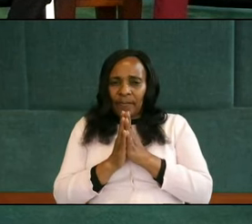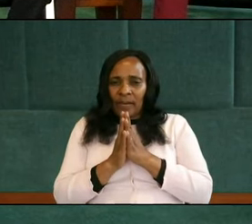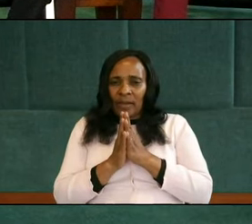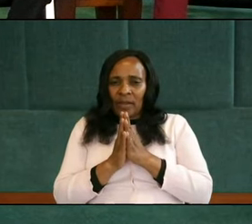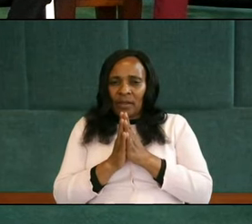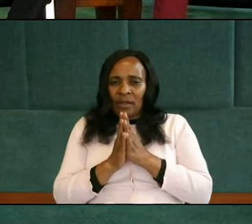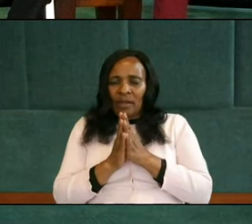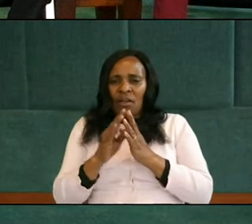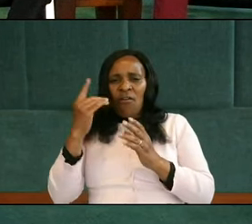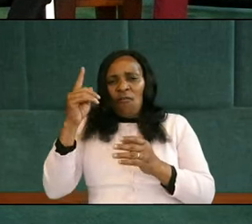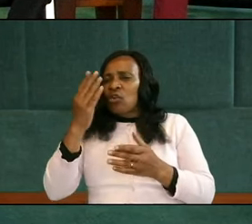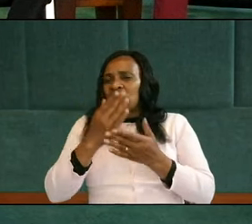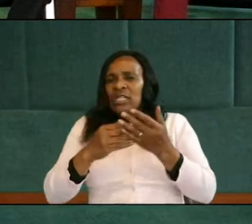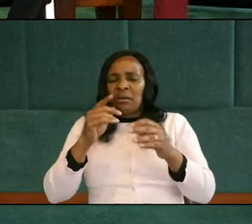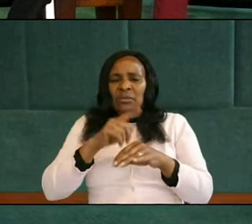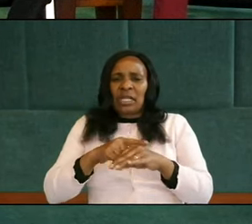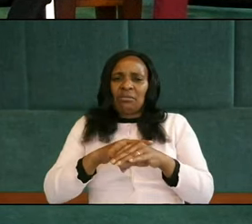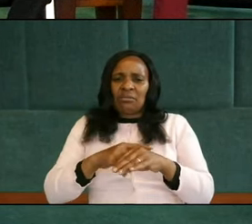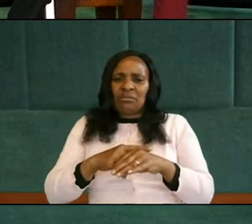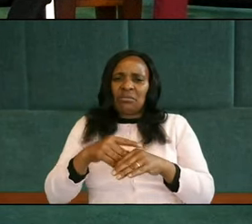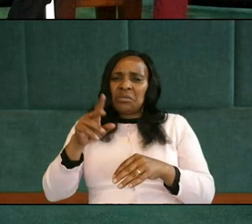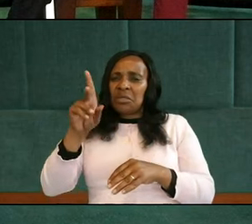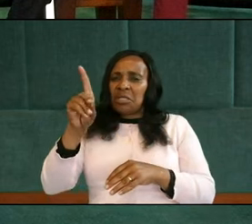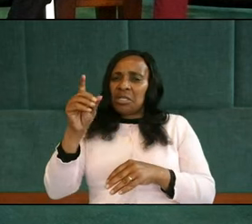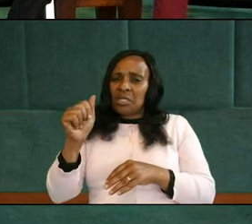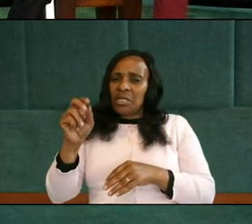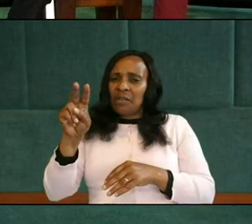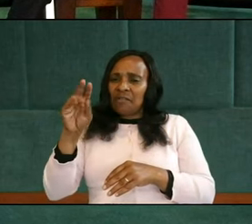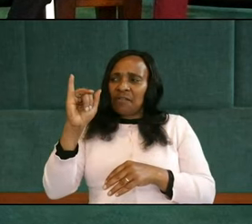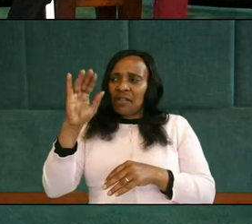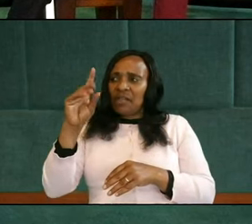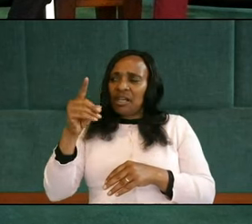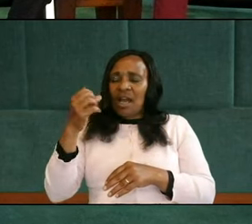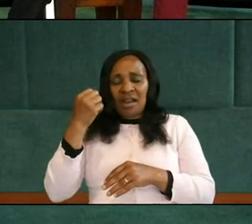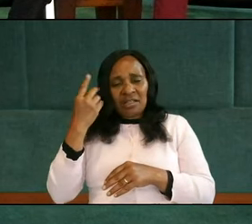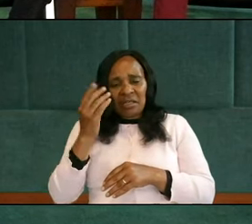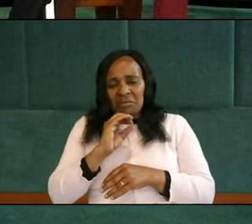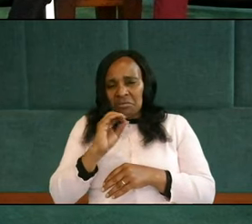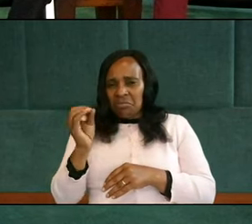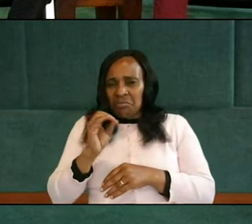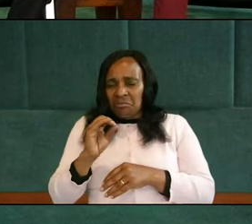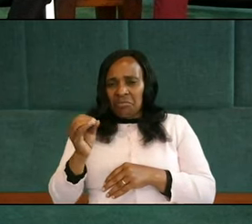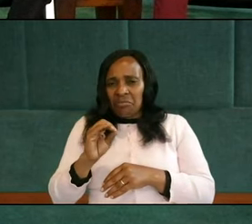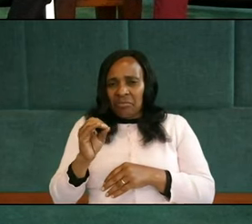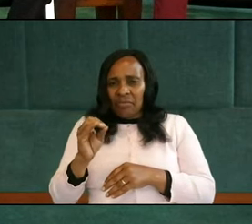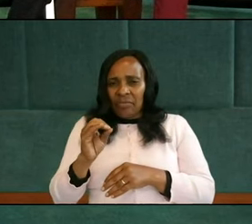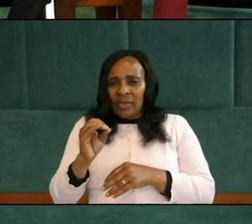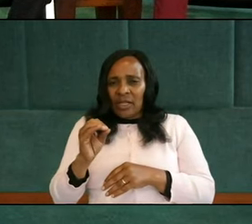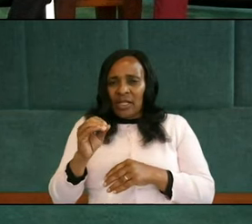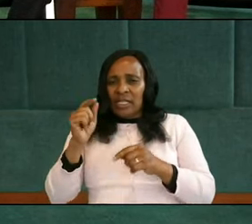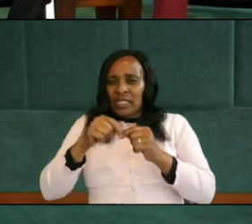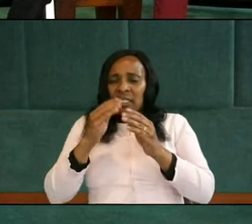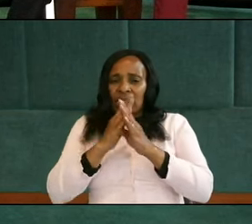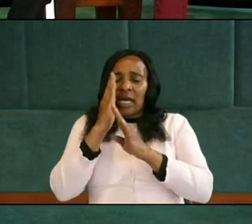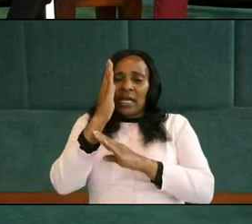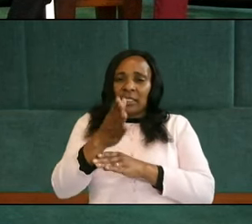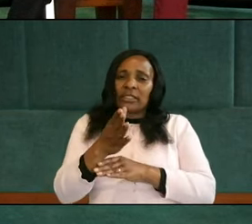Mm-hmm. And for some time, David didn't really understand that the parable was